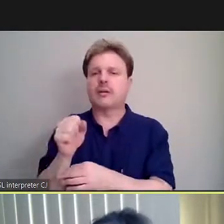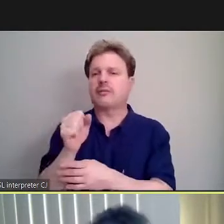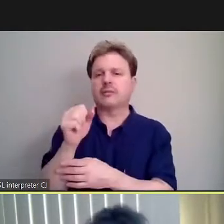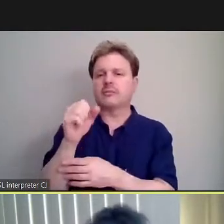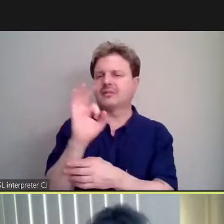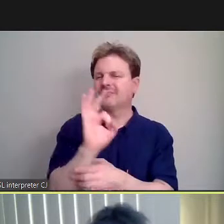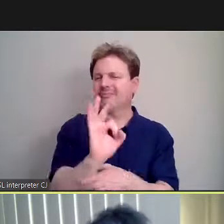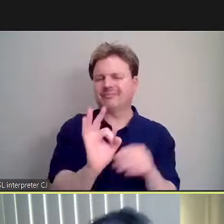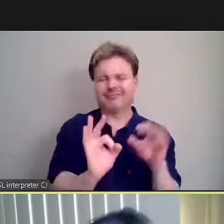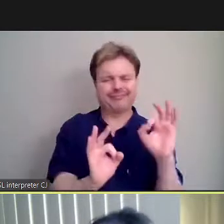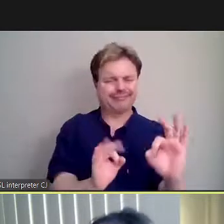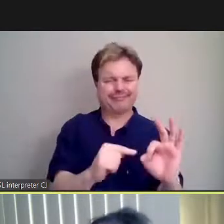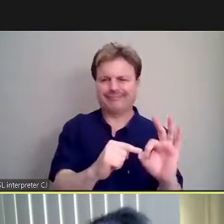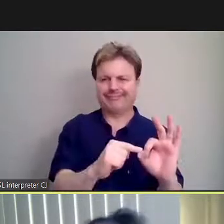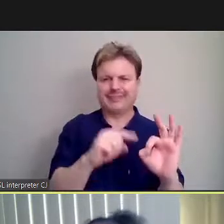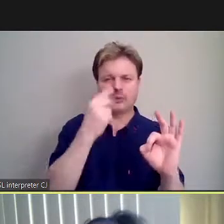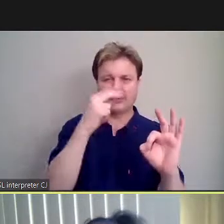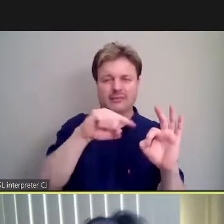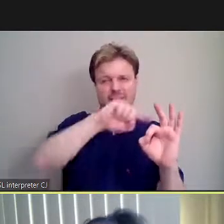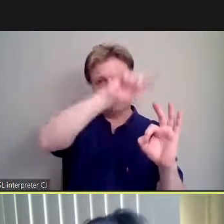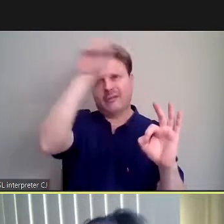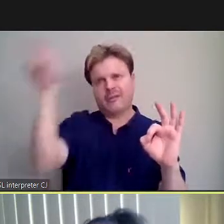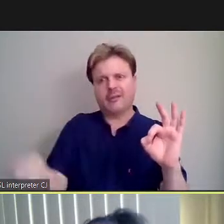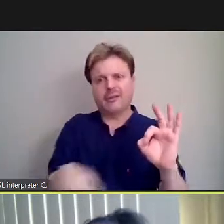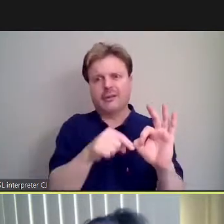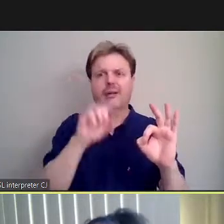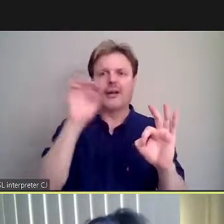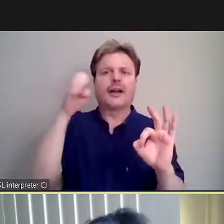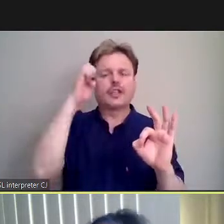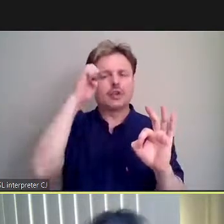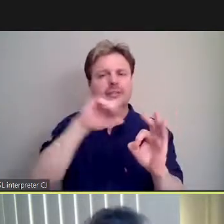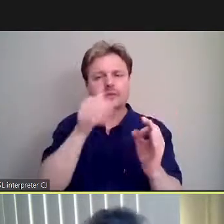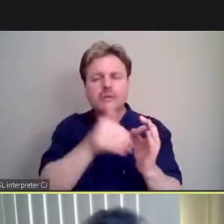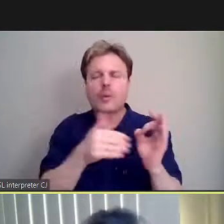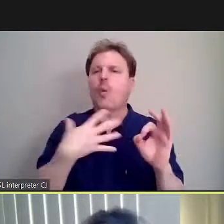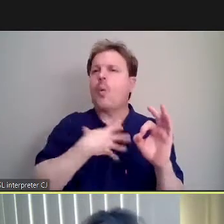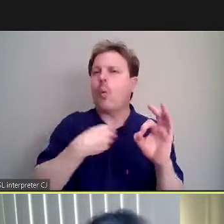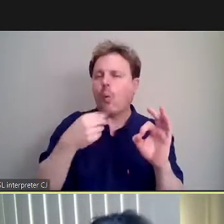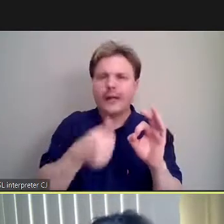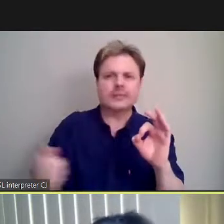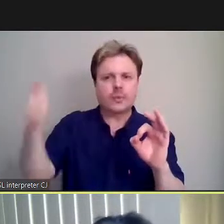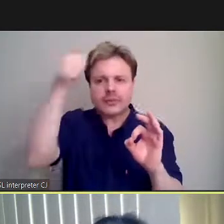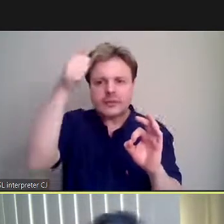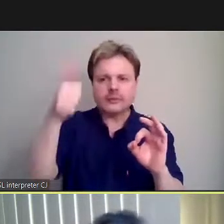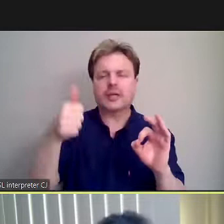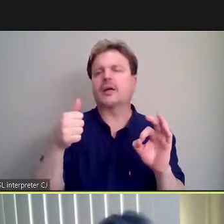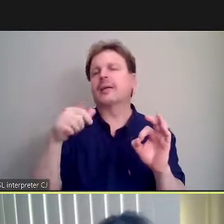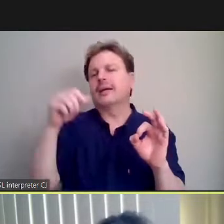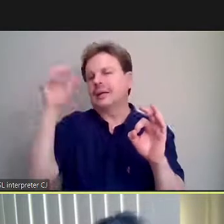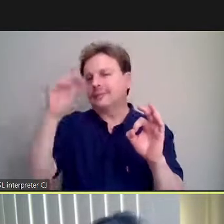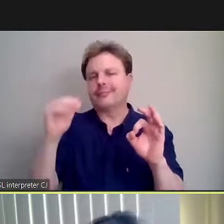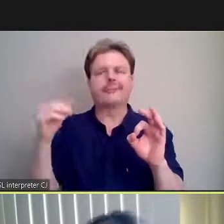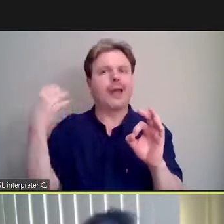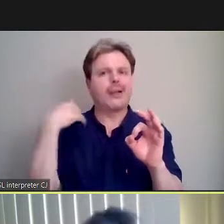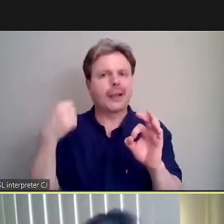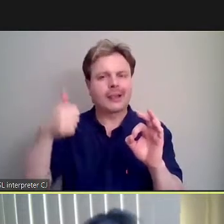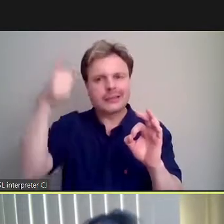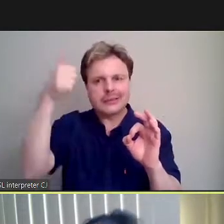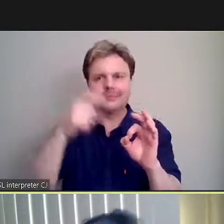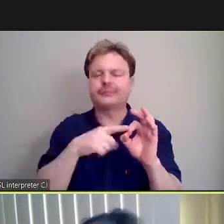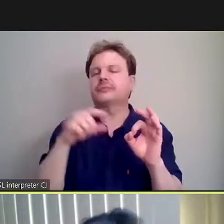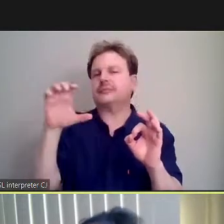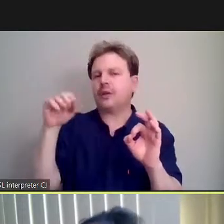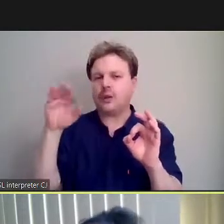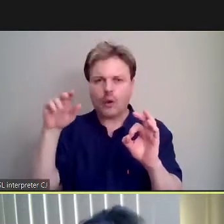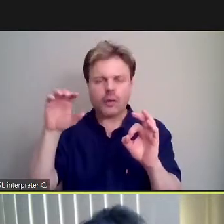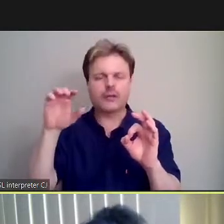large circle of Eurocentrism, white supremacist, capitalist patriarchy, and of course we would include colonialism